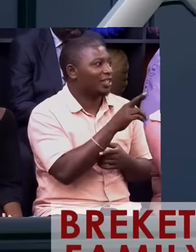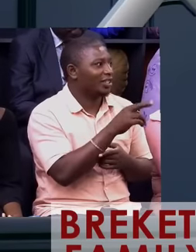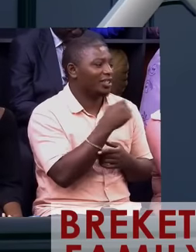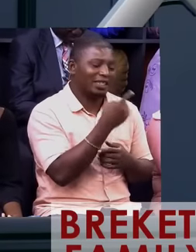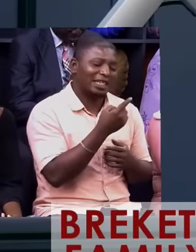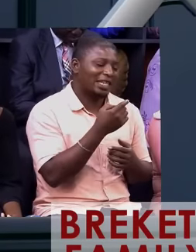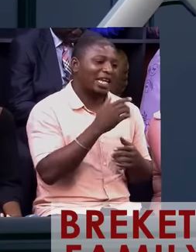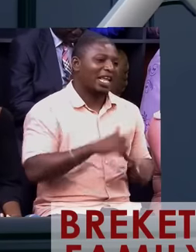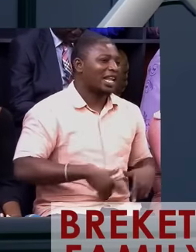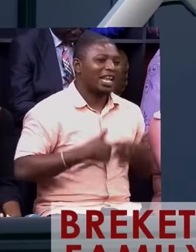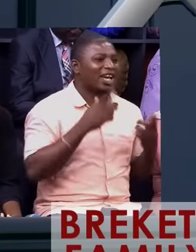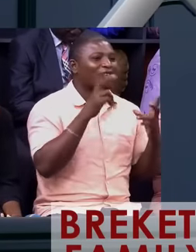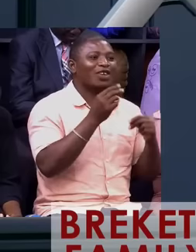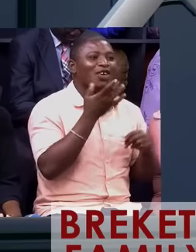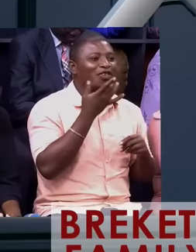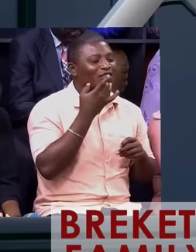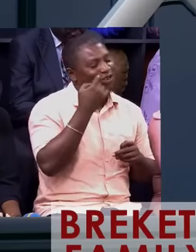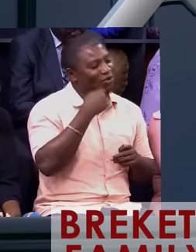life